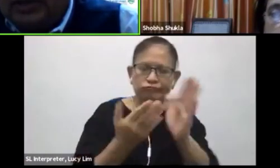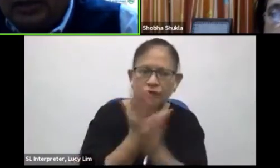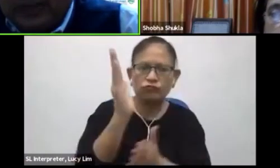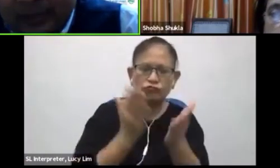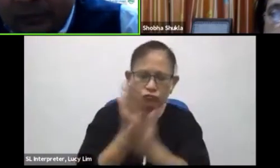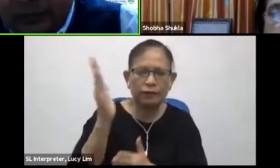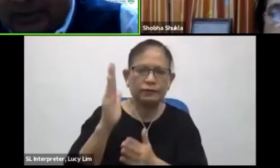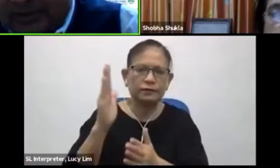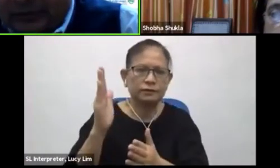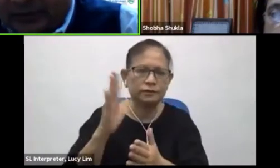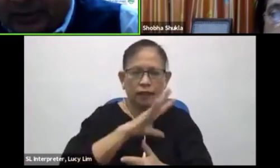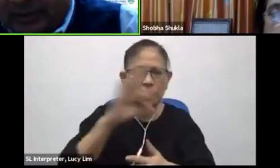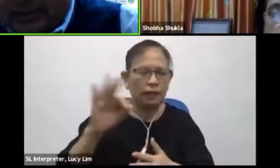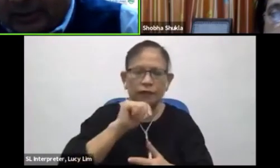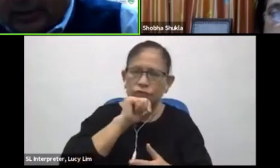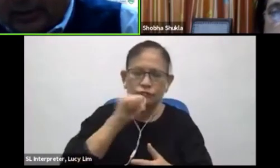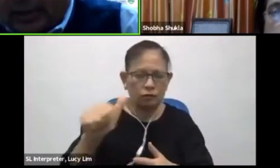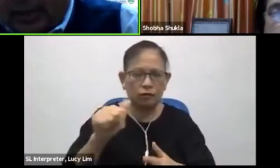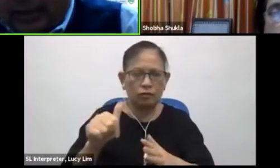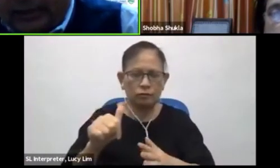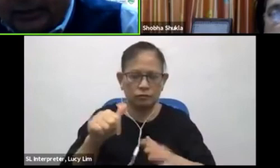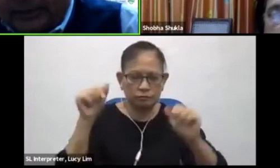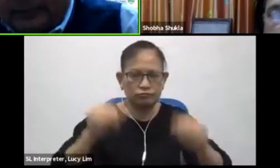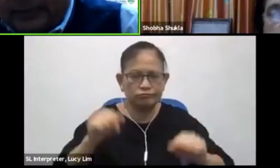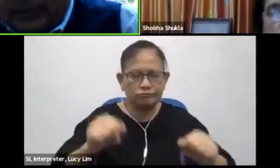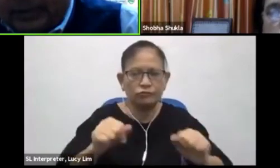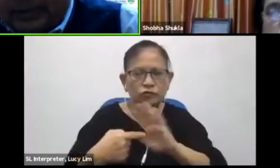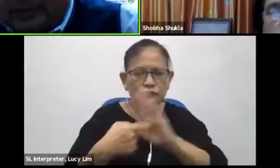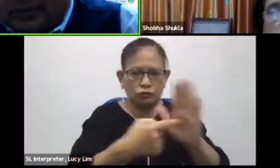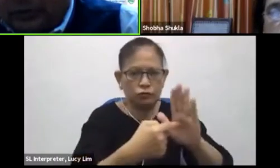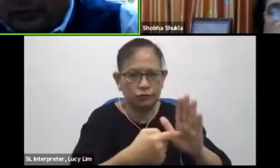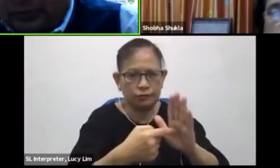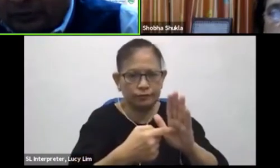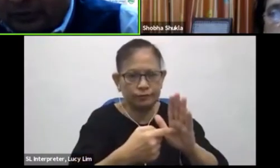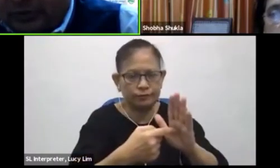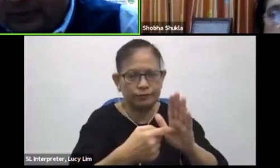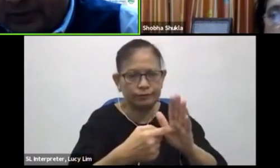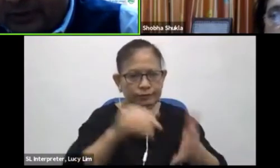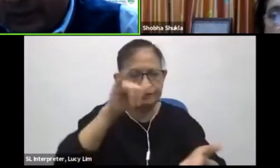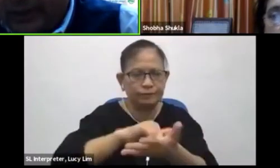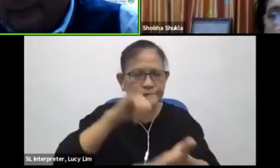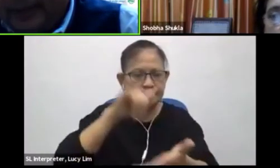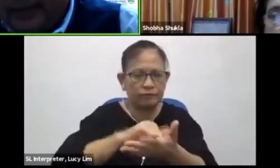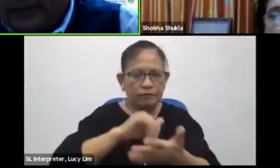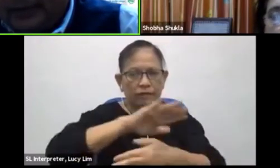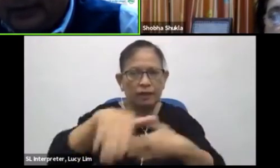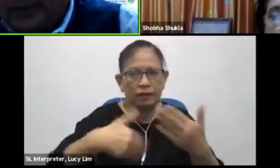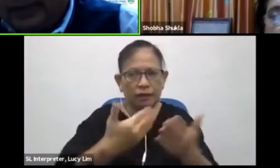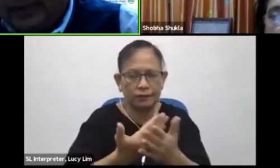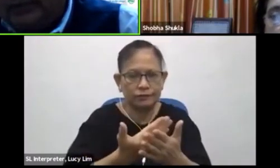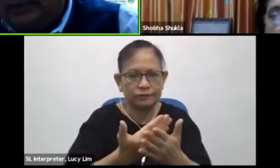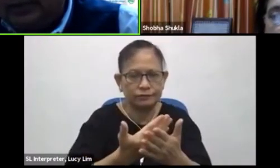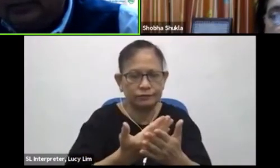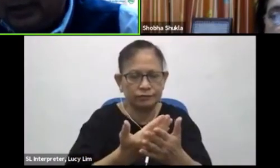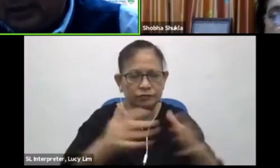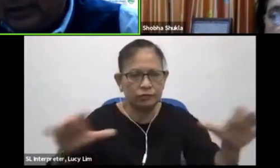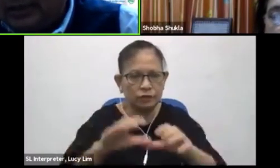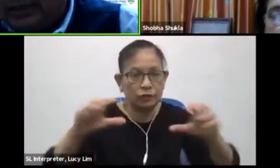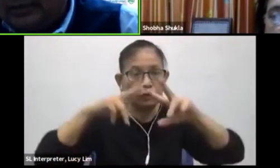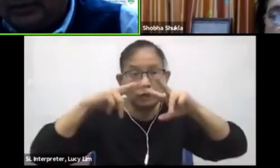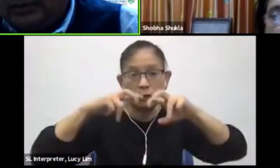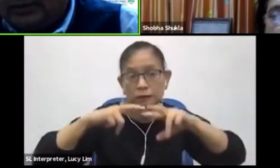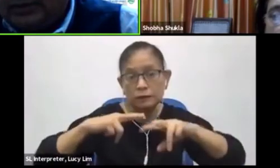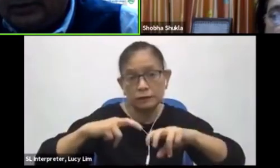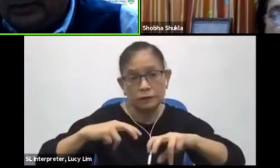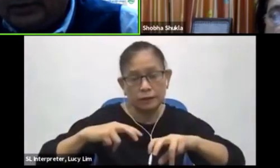not able to exercise those rights. And that was the whole notion of this study. And I agree